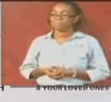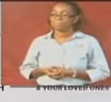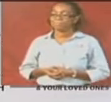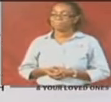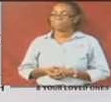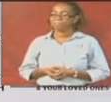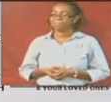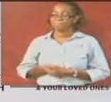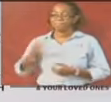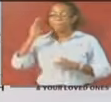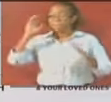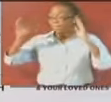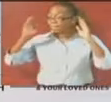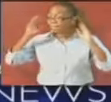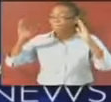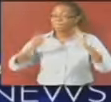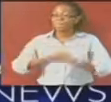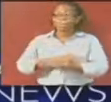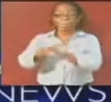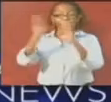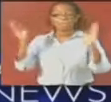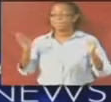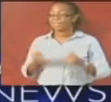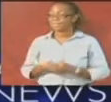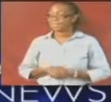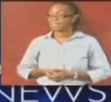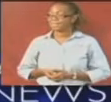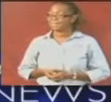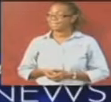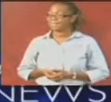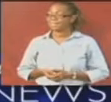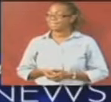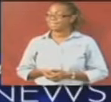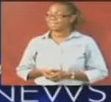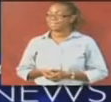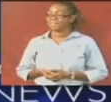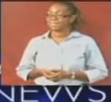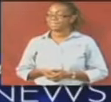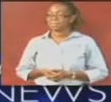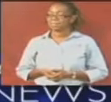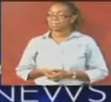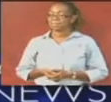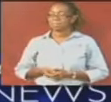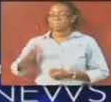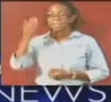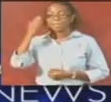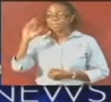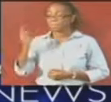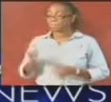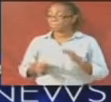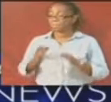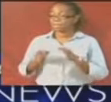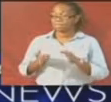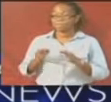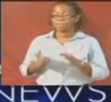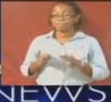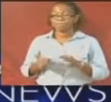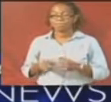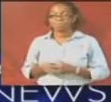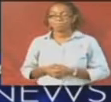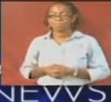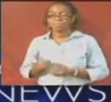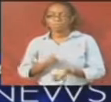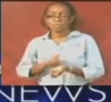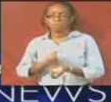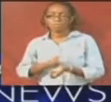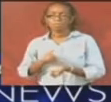Hi, good morning. Priya Bihari, azpnews.com. I don't know if Dr. Hines or maybe Sukhchand could answer